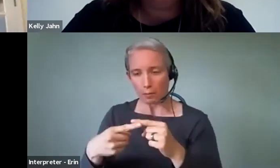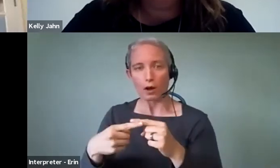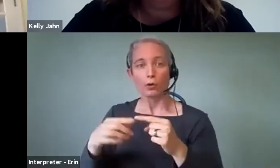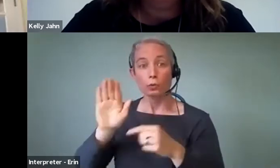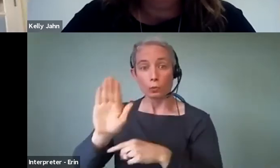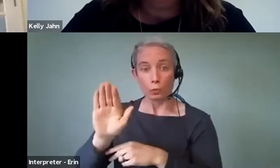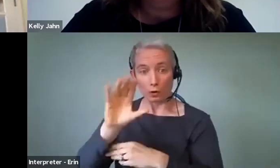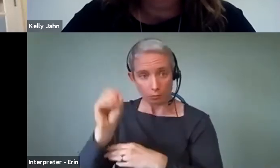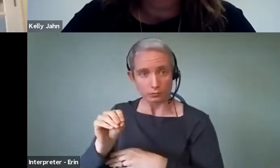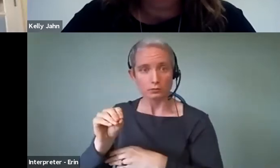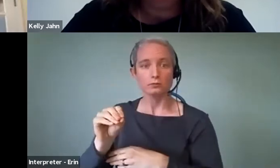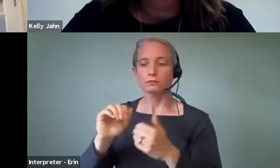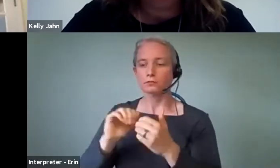center.